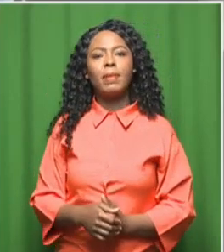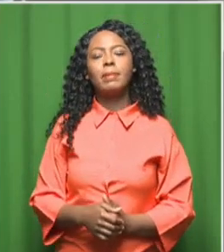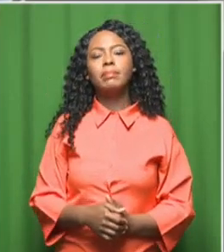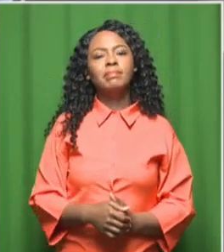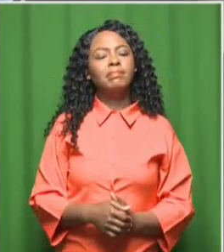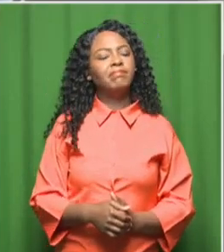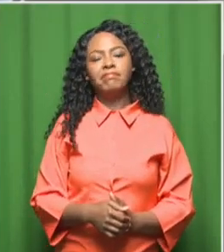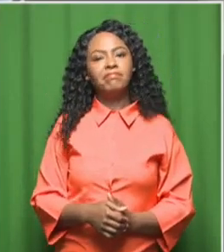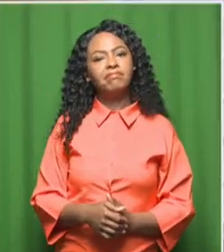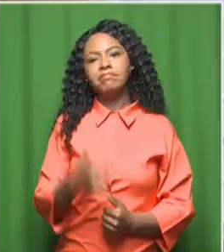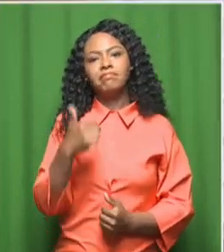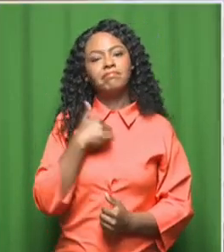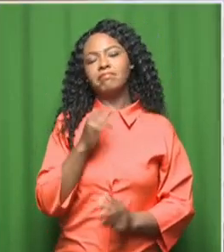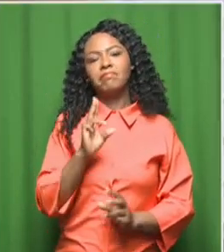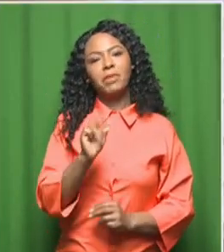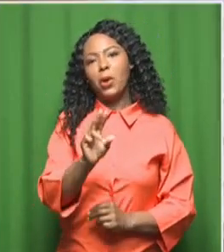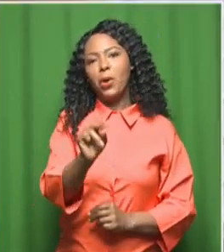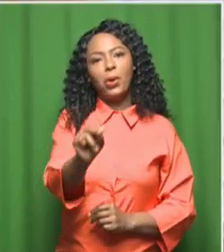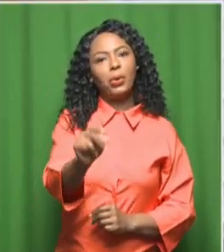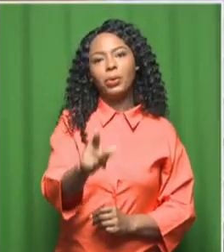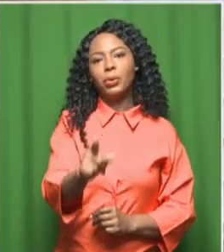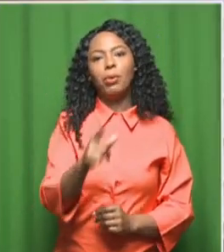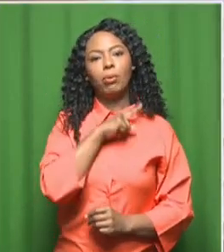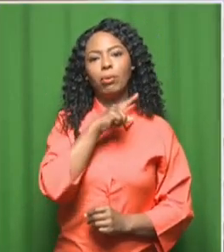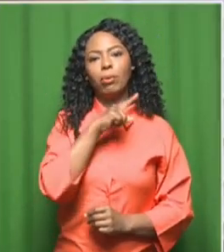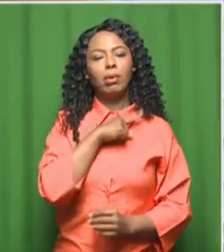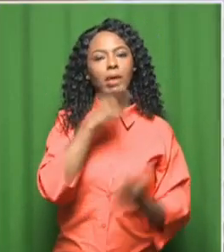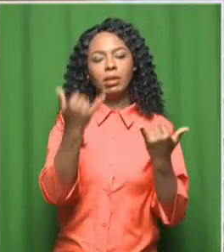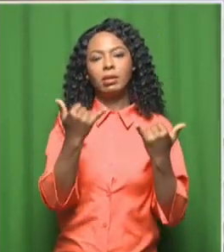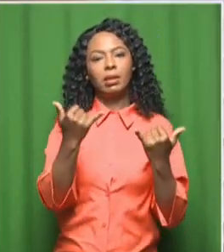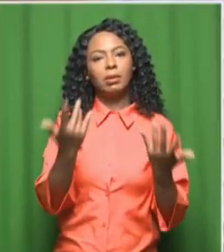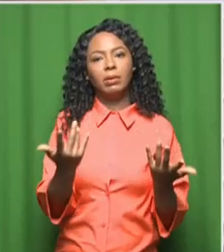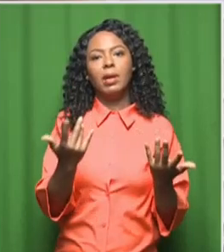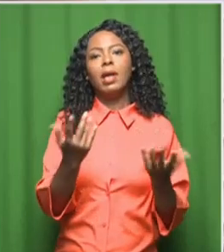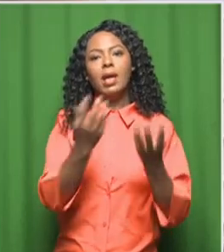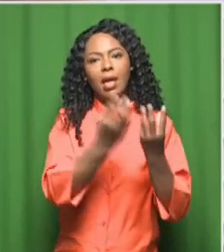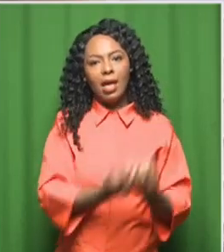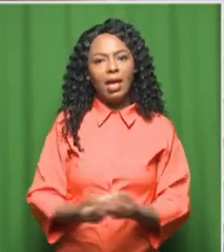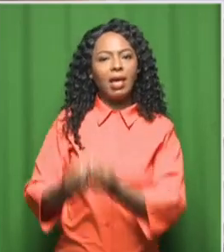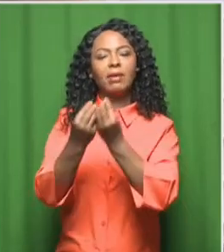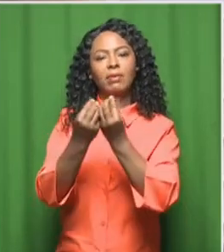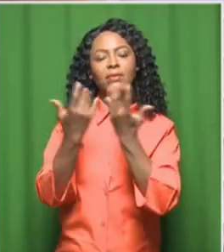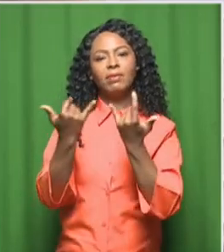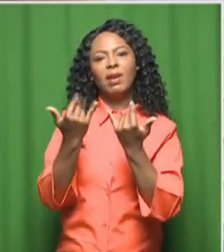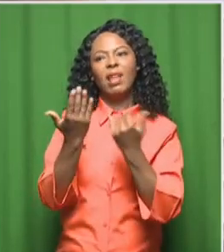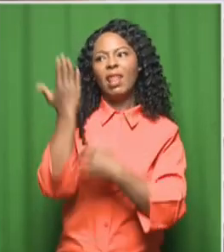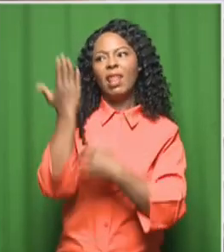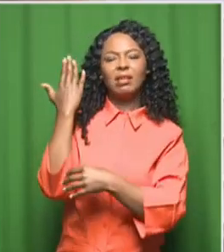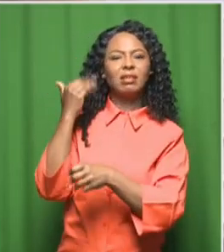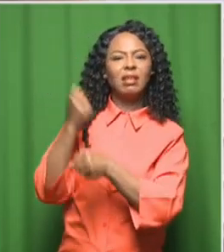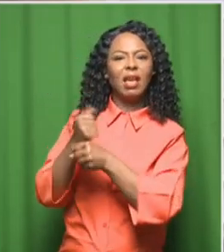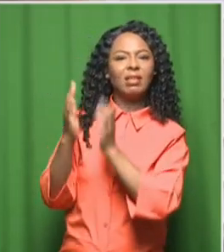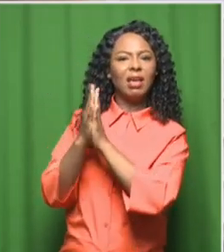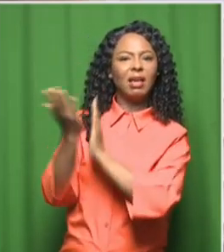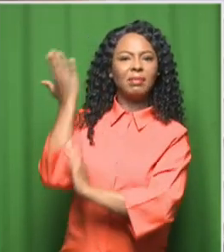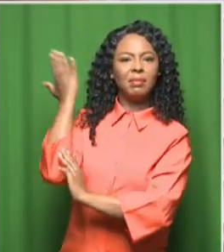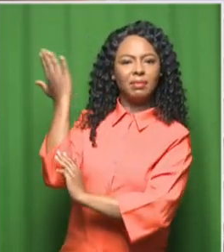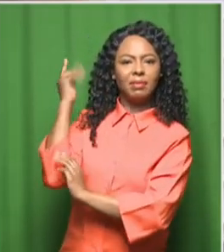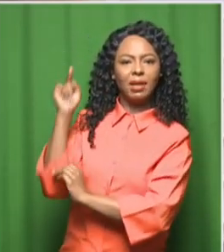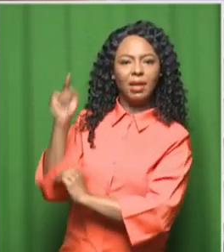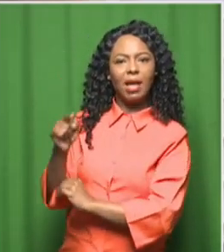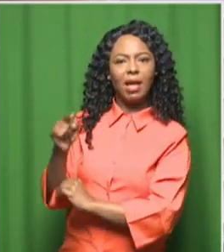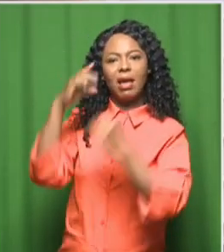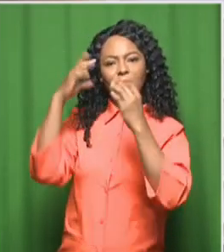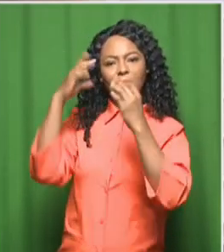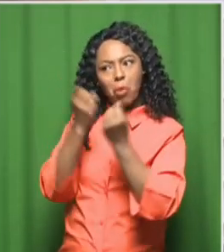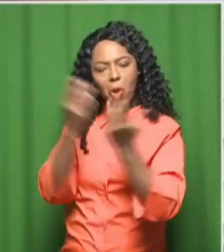Unfortunately not, largely because, you've had, the phrase of the lost decade, which largely speaks to